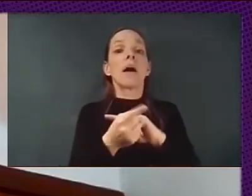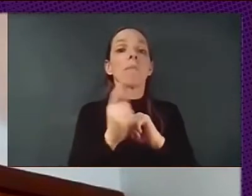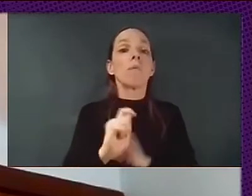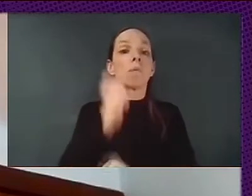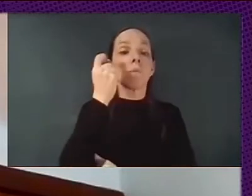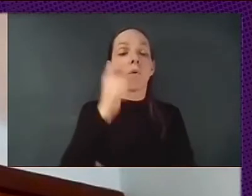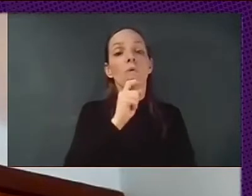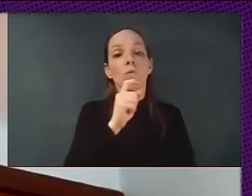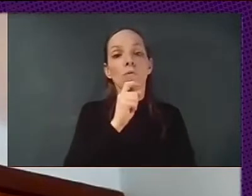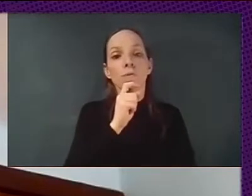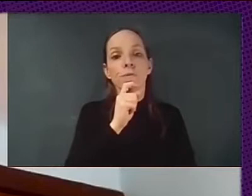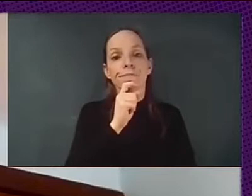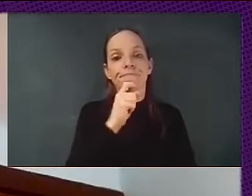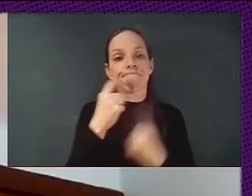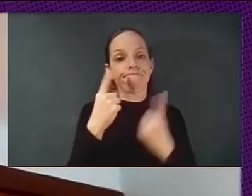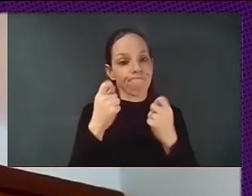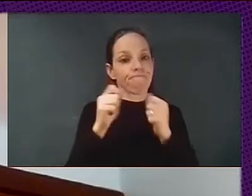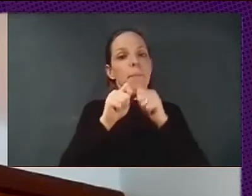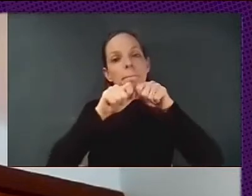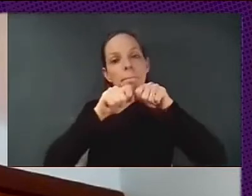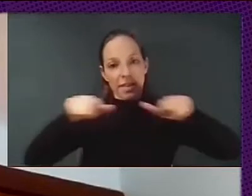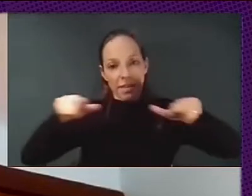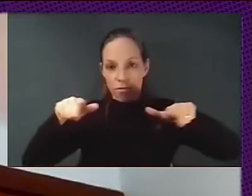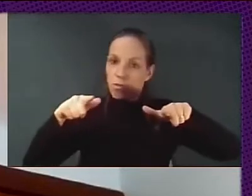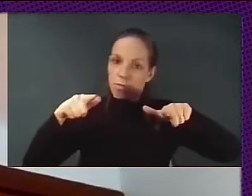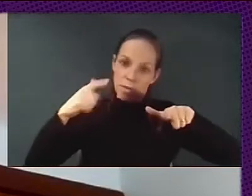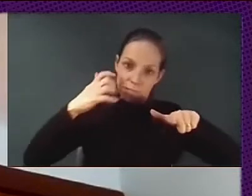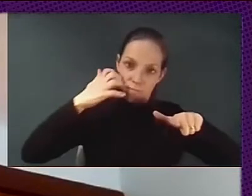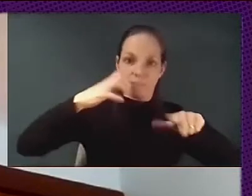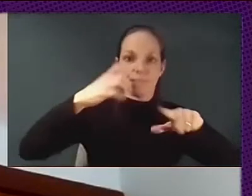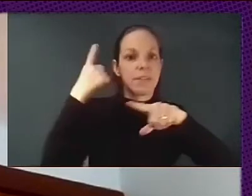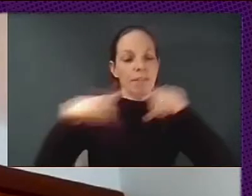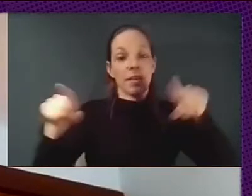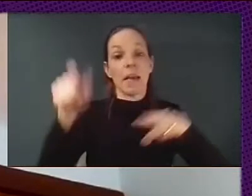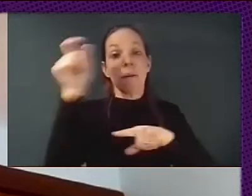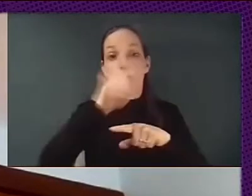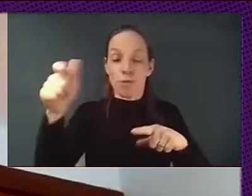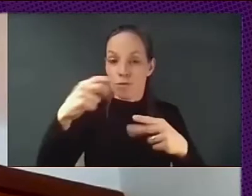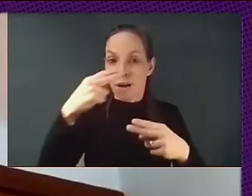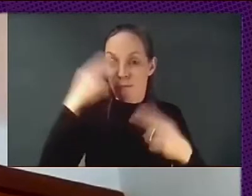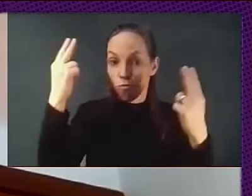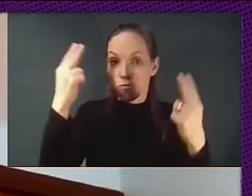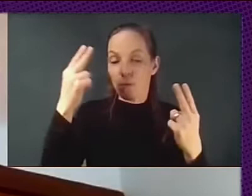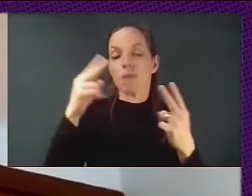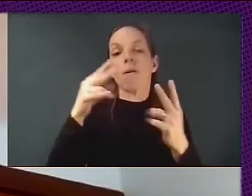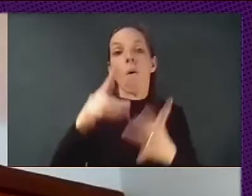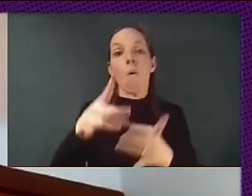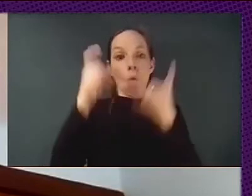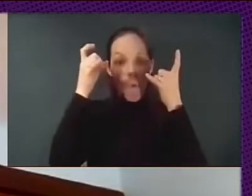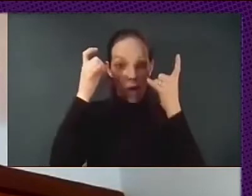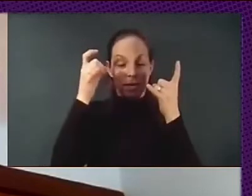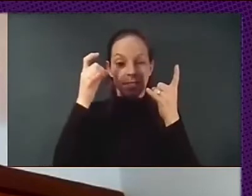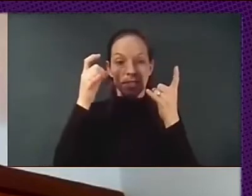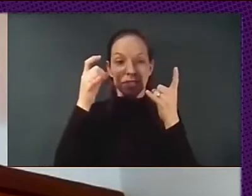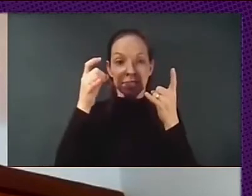to the masses, that can then put pressure on these corporations to stop doing their most atrocious things, but